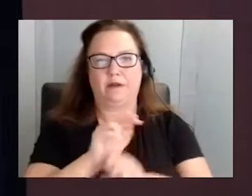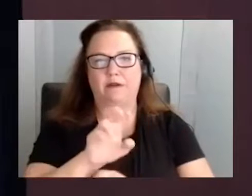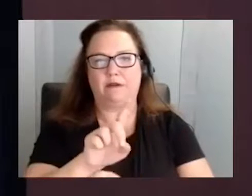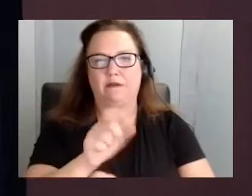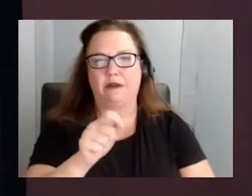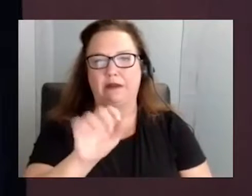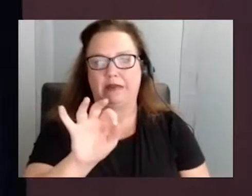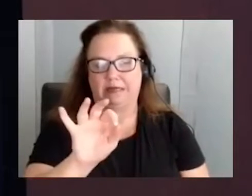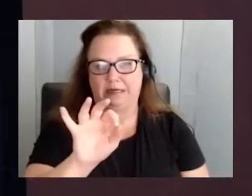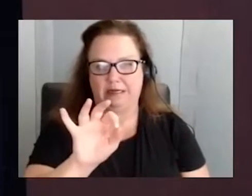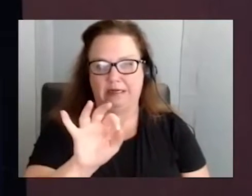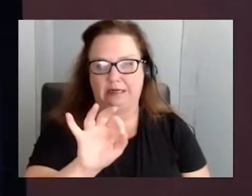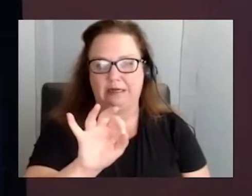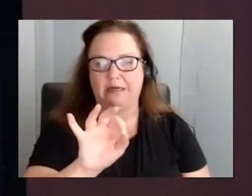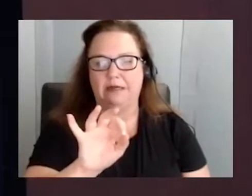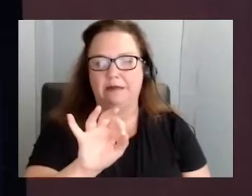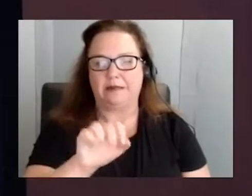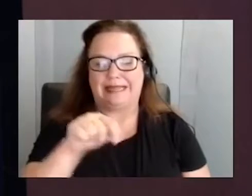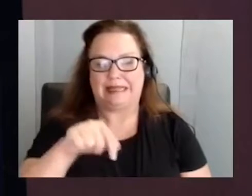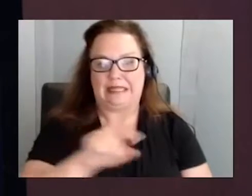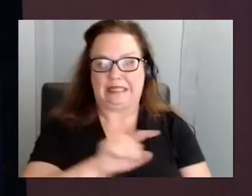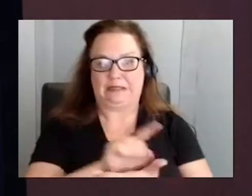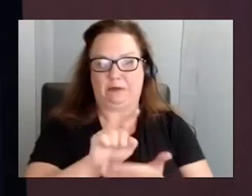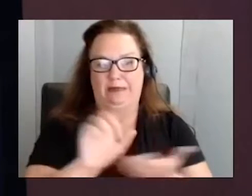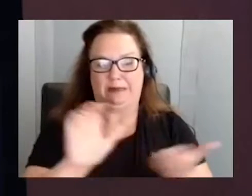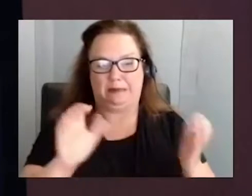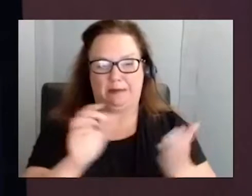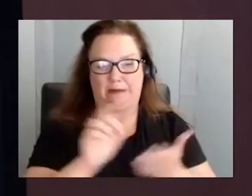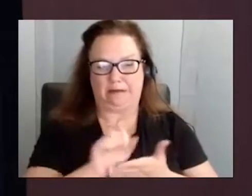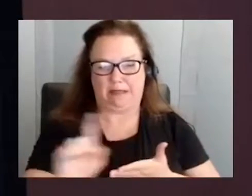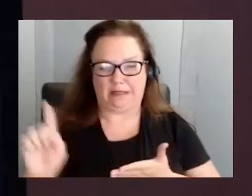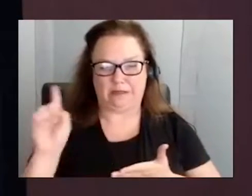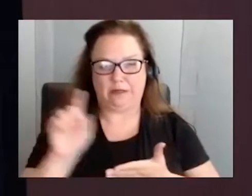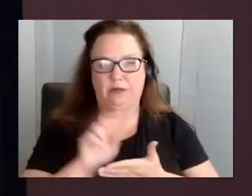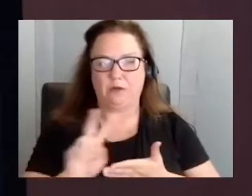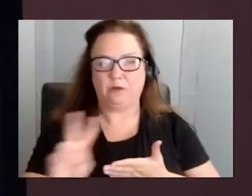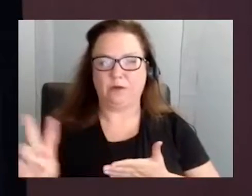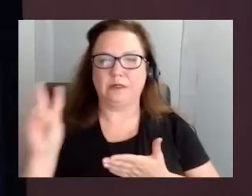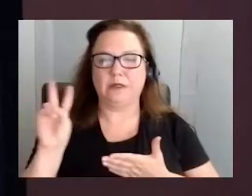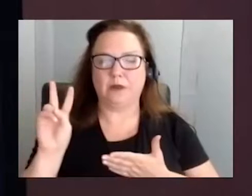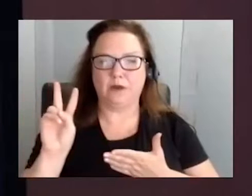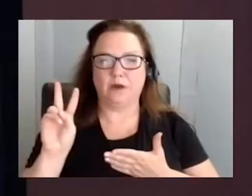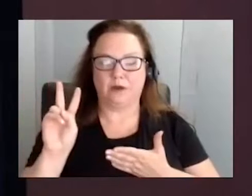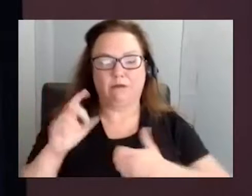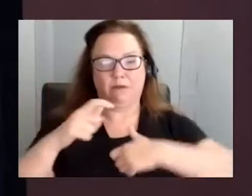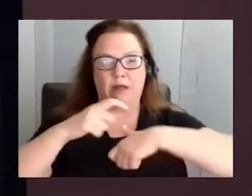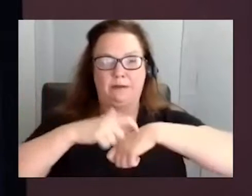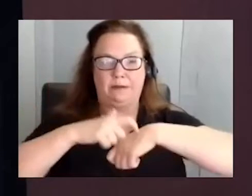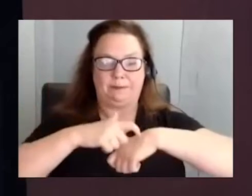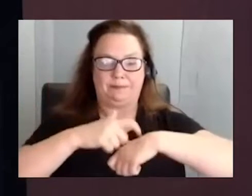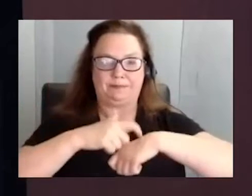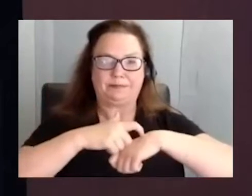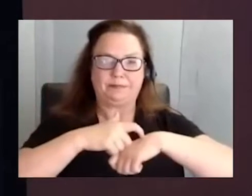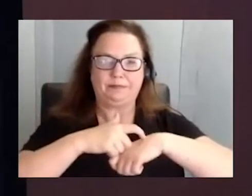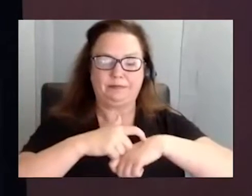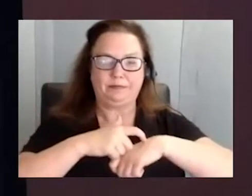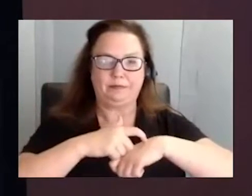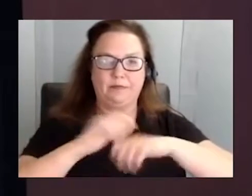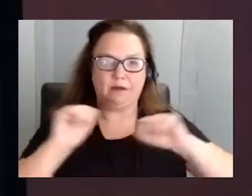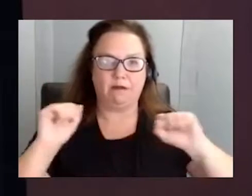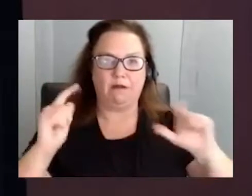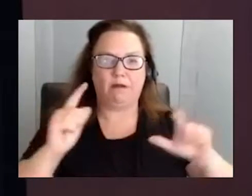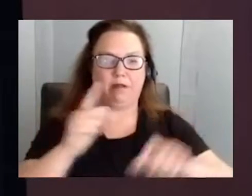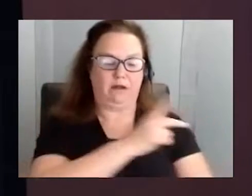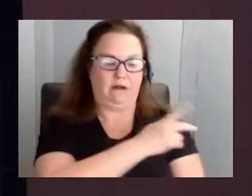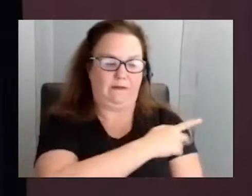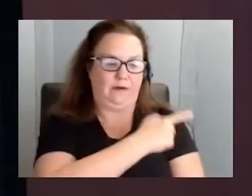think this week compared to maybe last week or the week before, we were at a period where all of our patients who were here